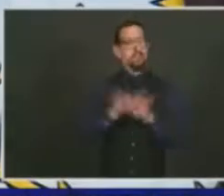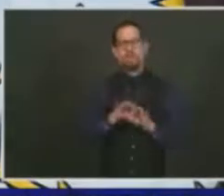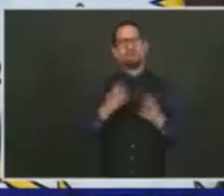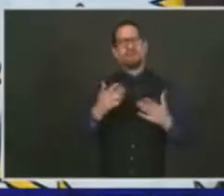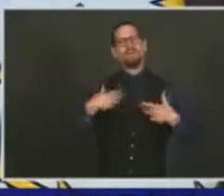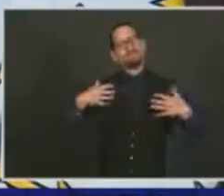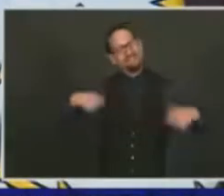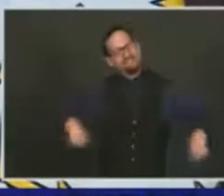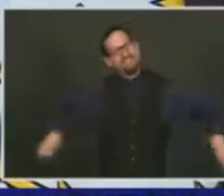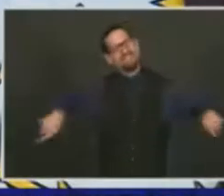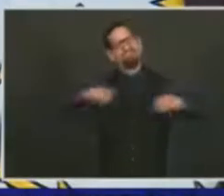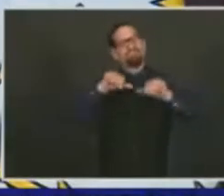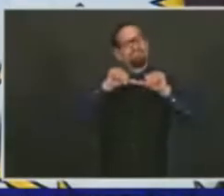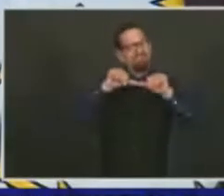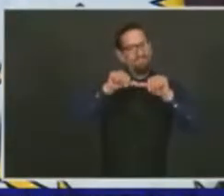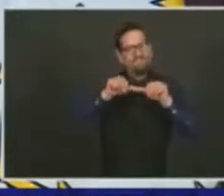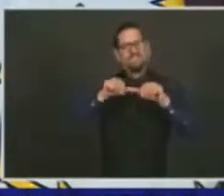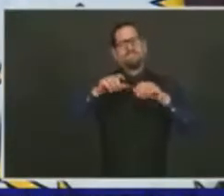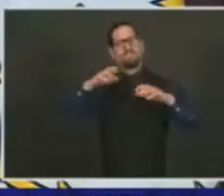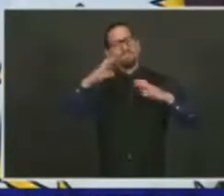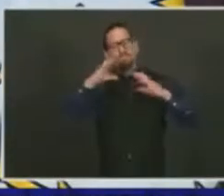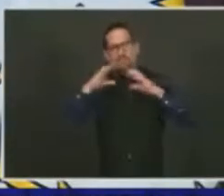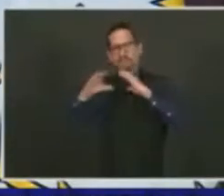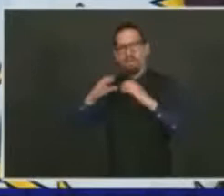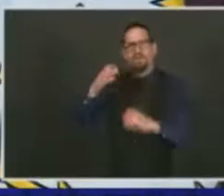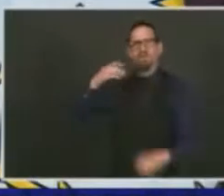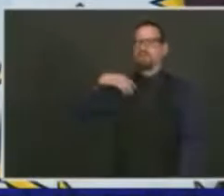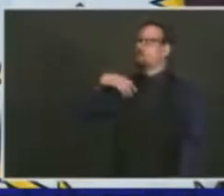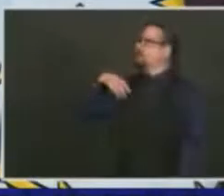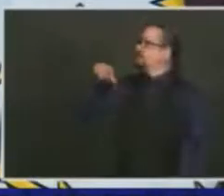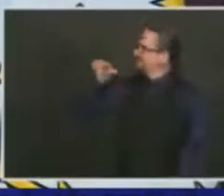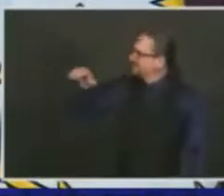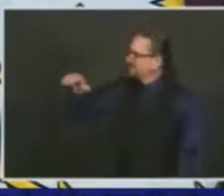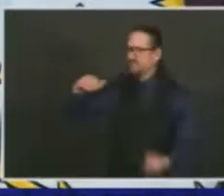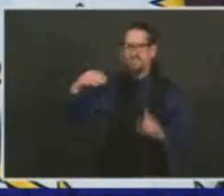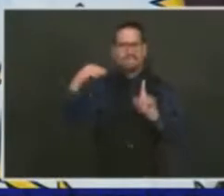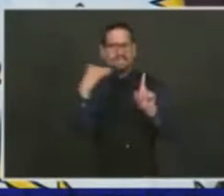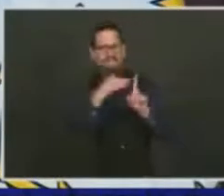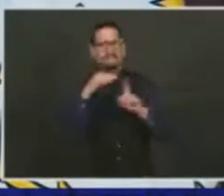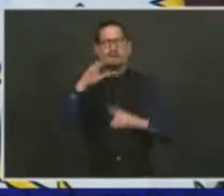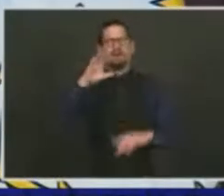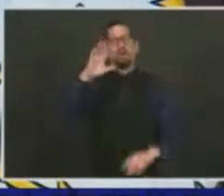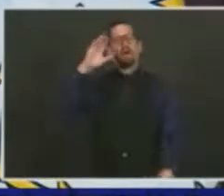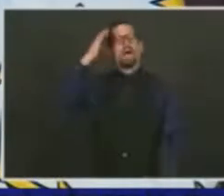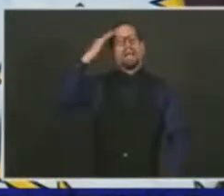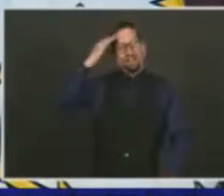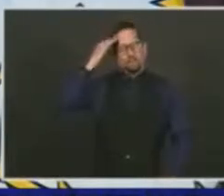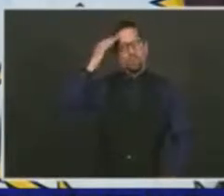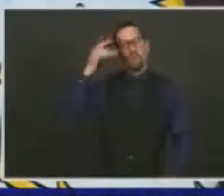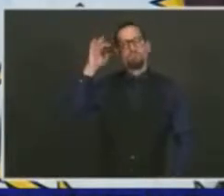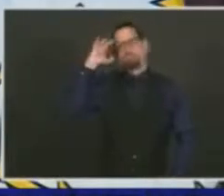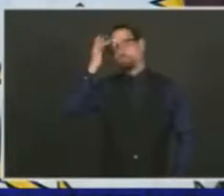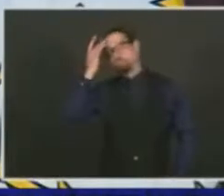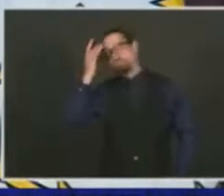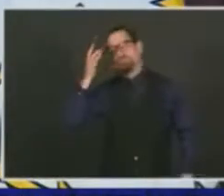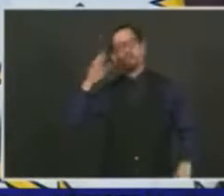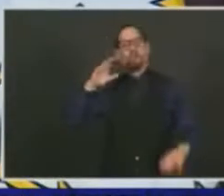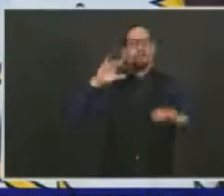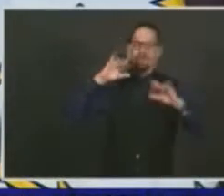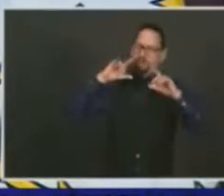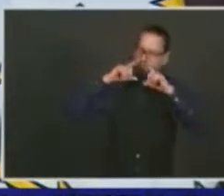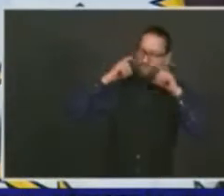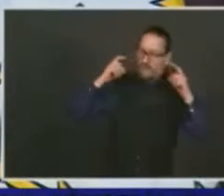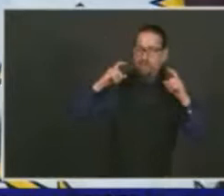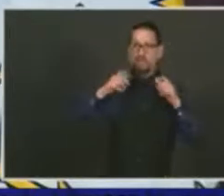communicate, given the fact that we're all sick and tired of doing this. And most of you may be hearing me saying, yeah, Gov, I'm